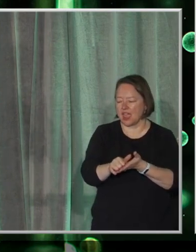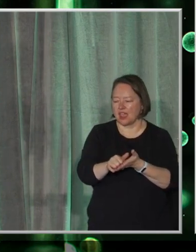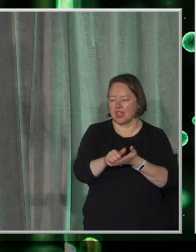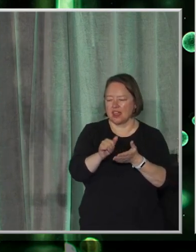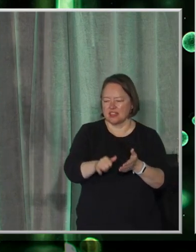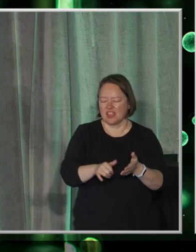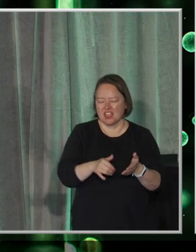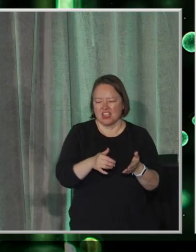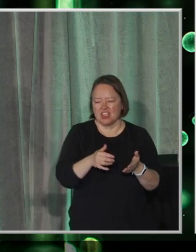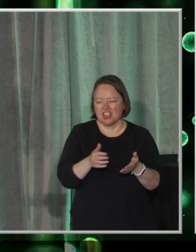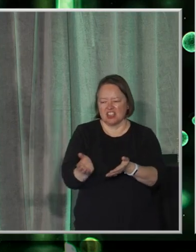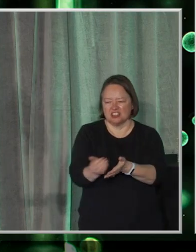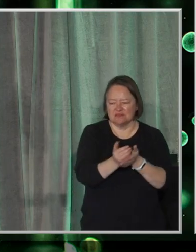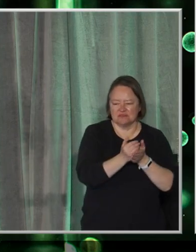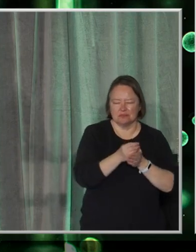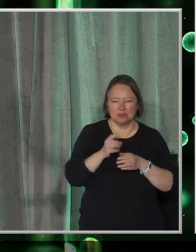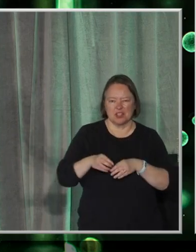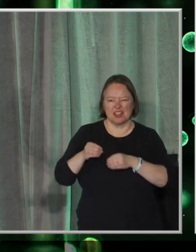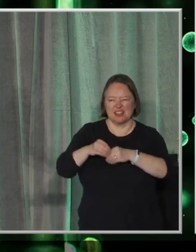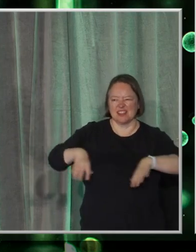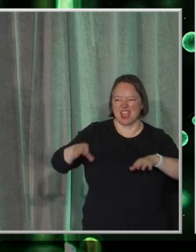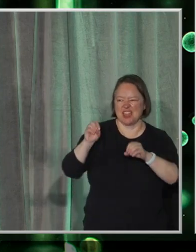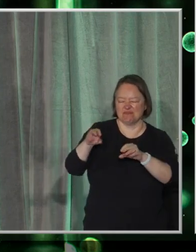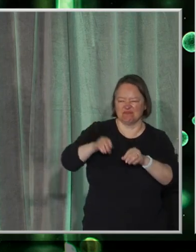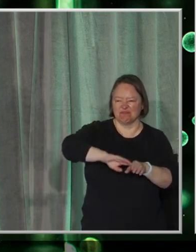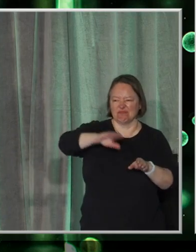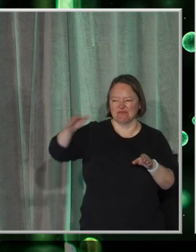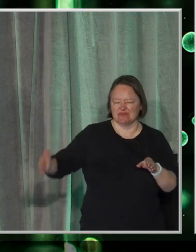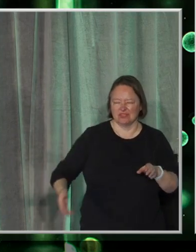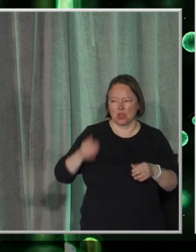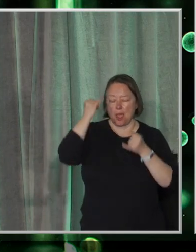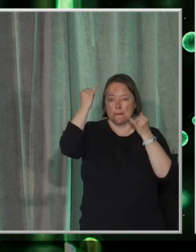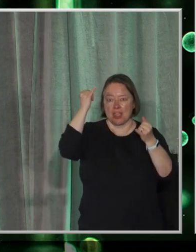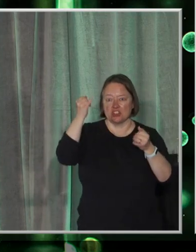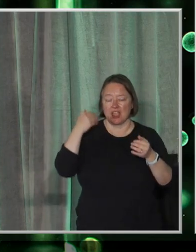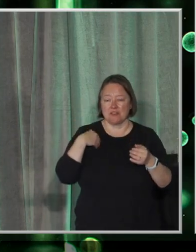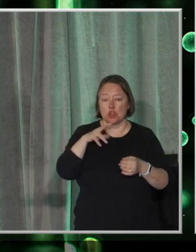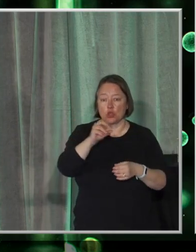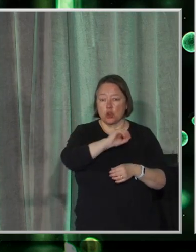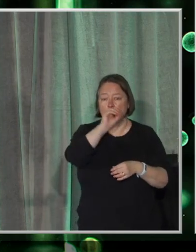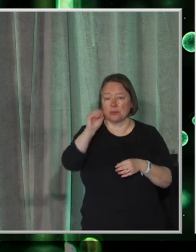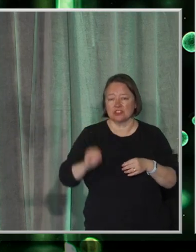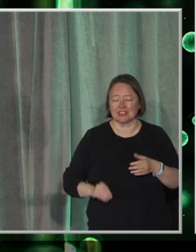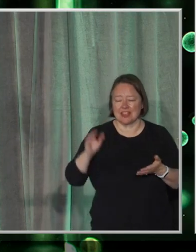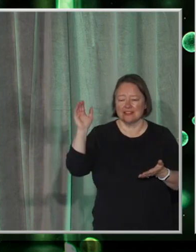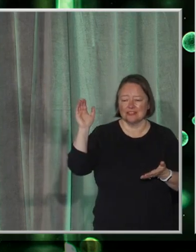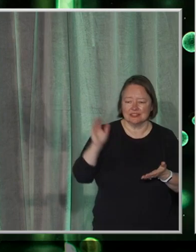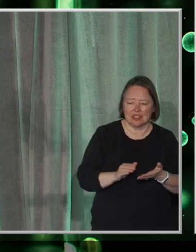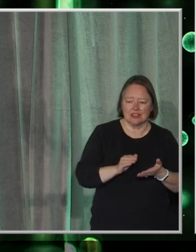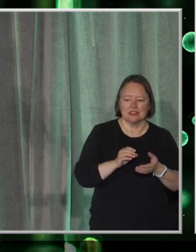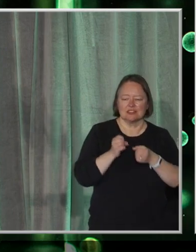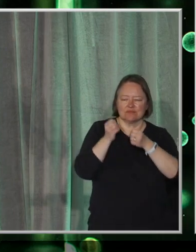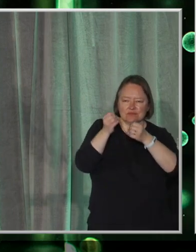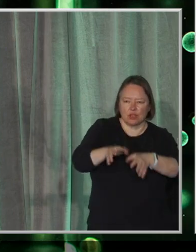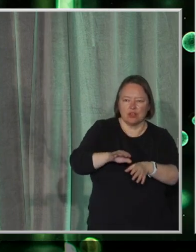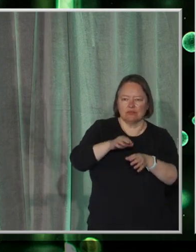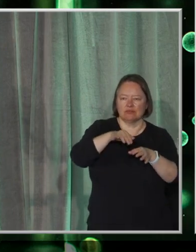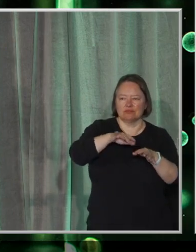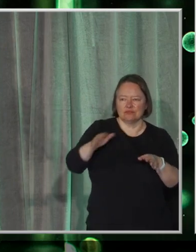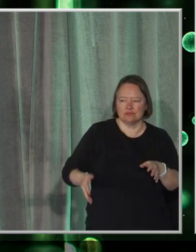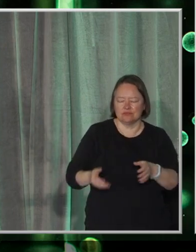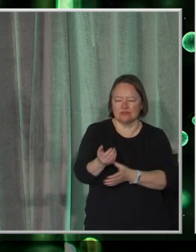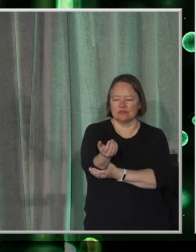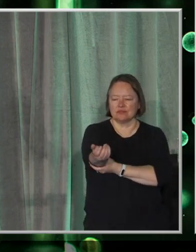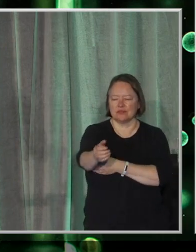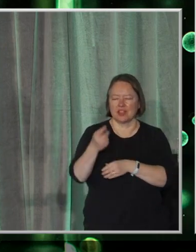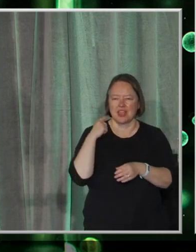it in the fields, such as the crop residue. Imagine having a 30% plus protein content plant and putting in the field as a plant residue. That's